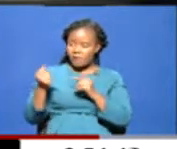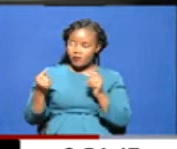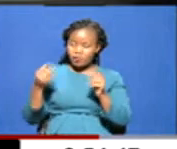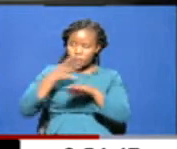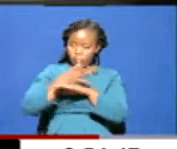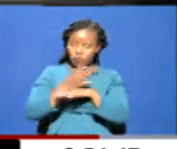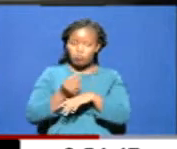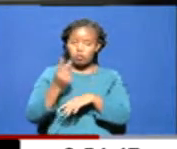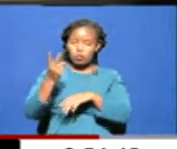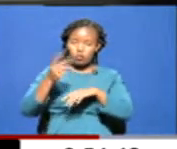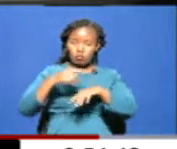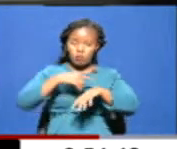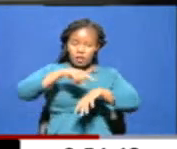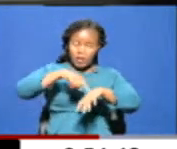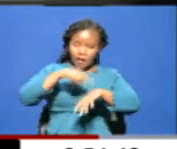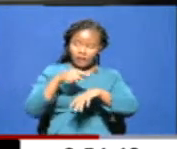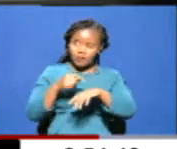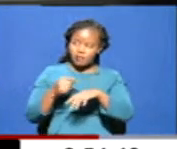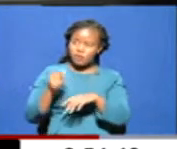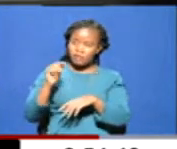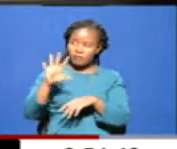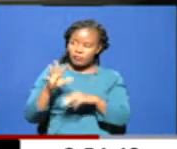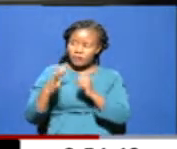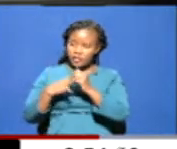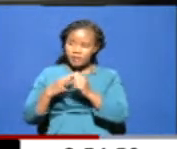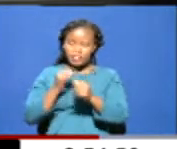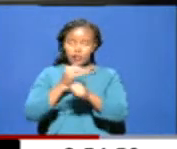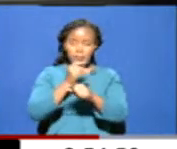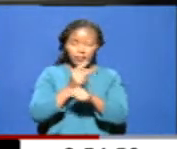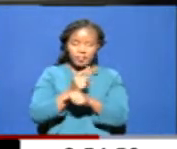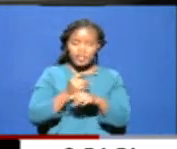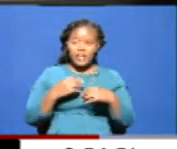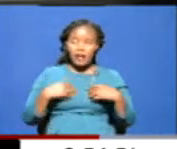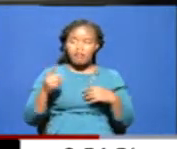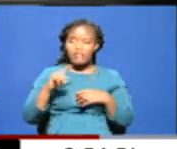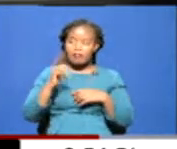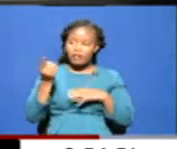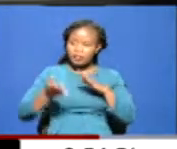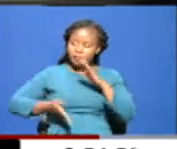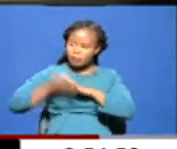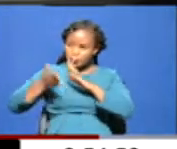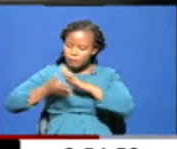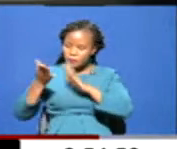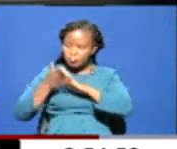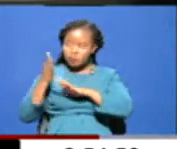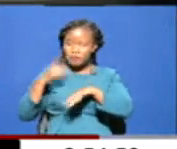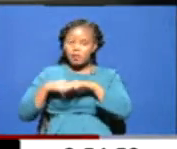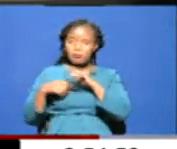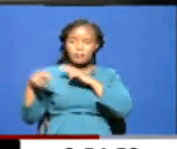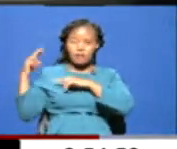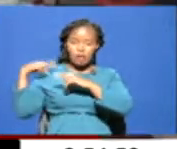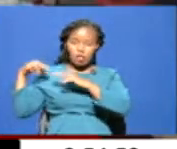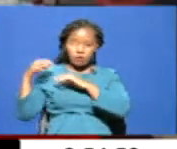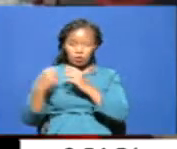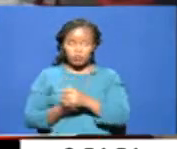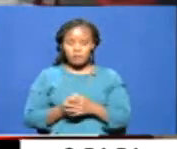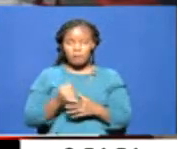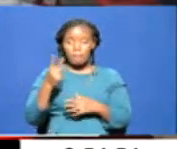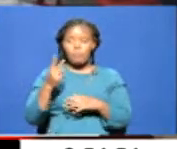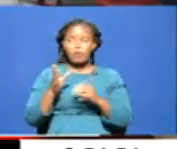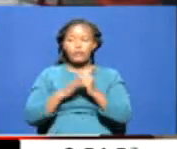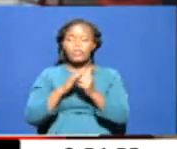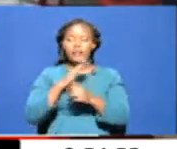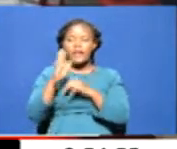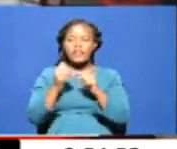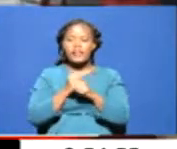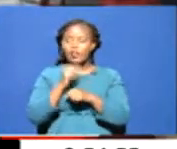2 hours, 8.59 minutes, recording the second fastest time in the history of the Florence Marathon. The 29-year-old missed James Kuto's course record